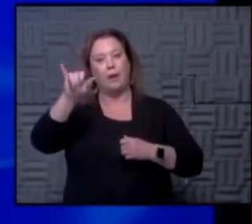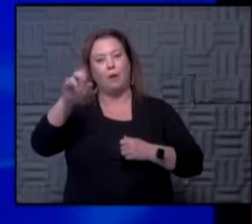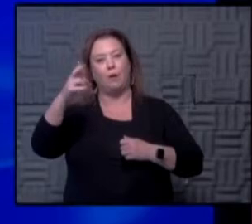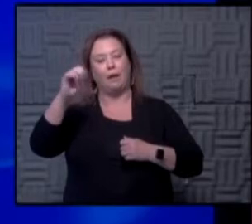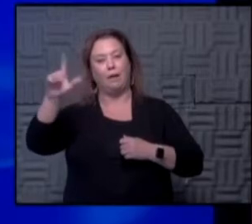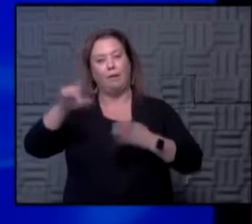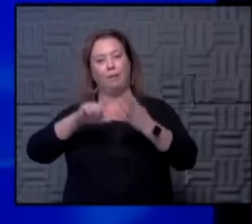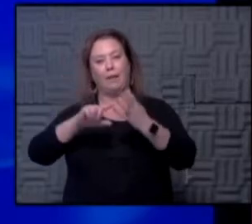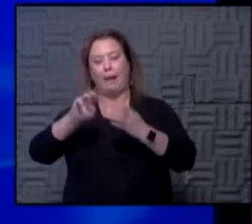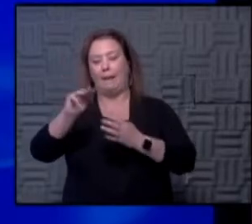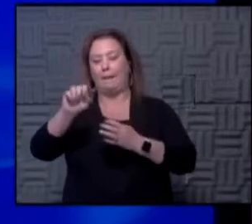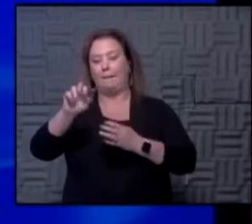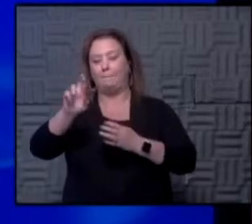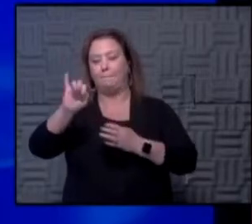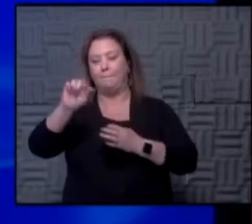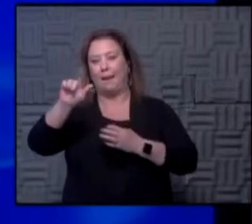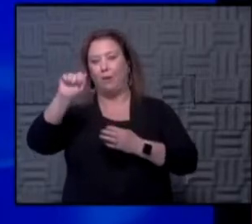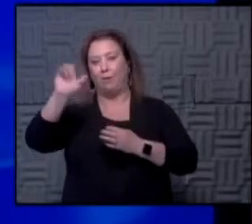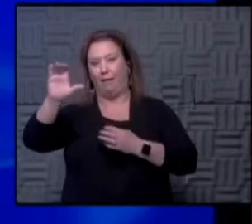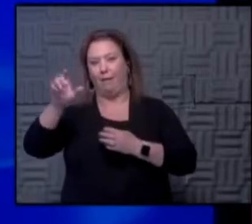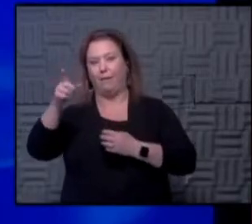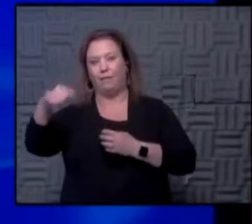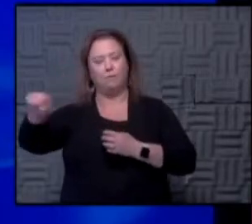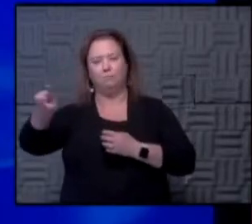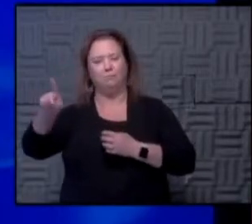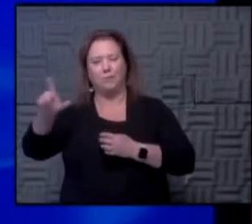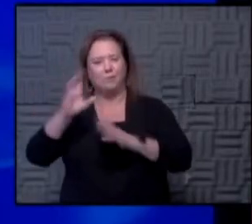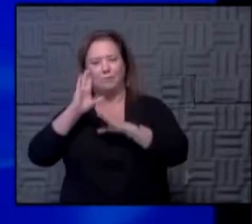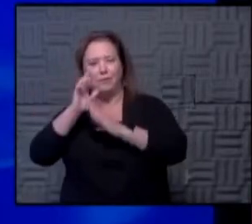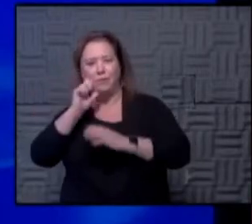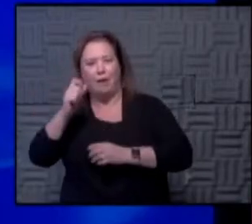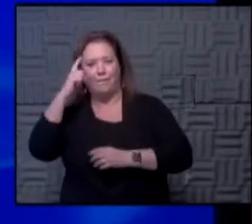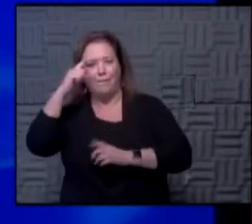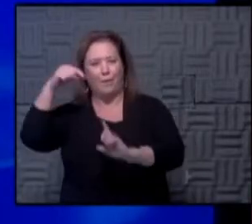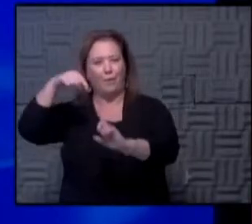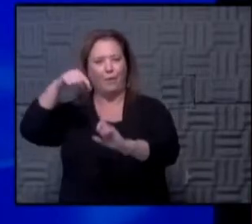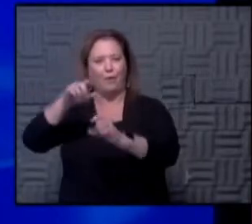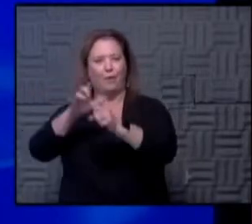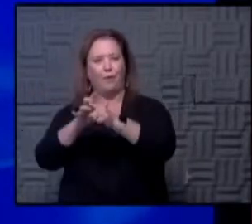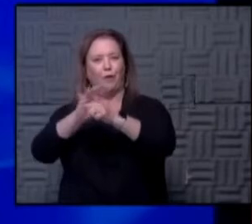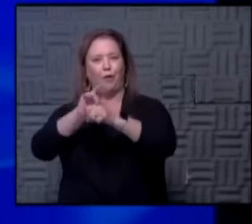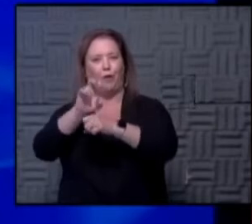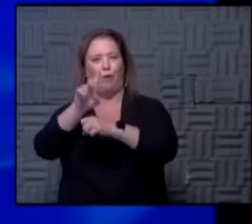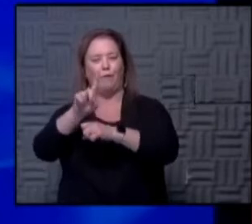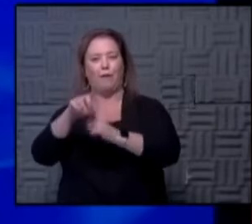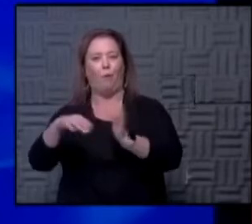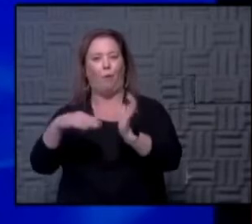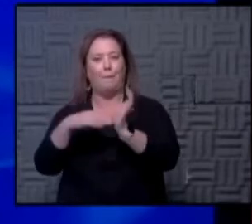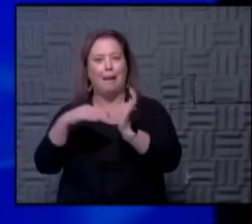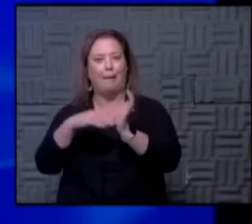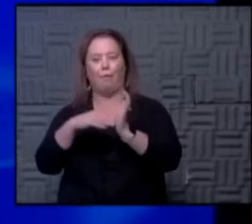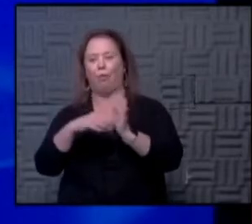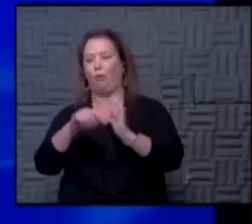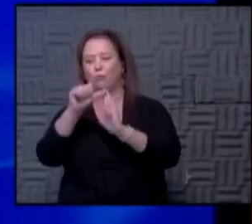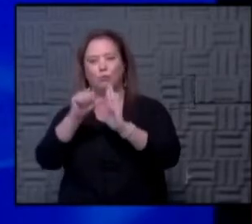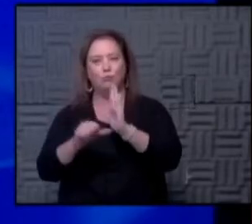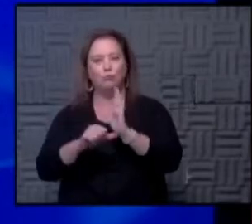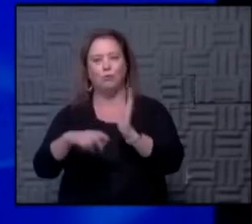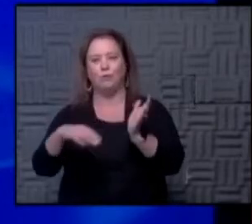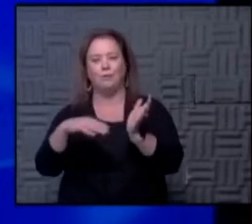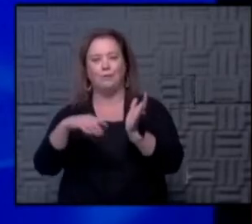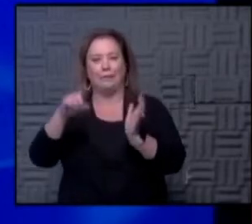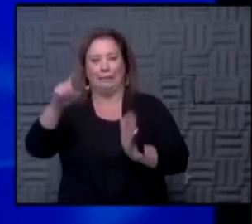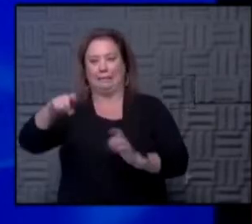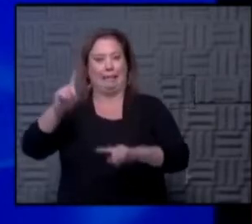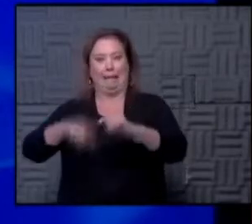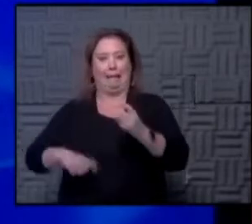in our licensed bed number. And so those beds are not designed to be used to take care of medical needs or surgical needs, and they really aren't